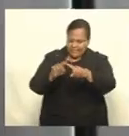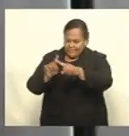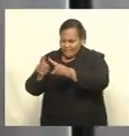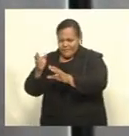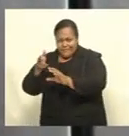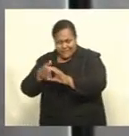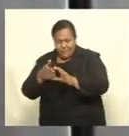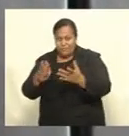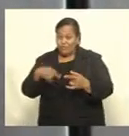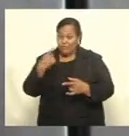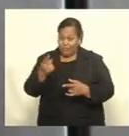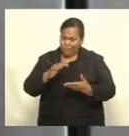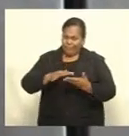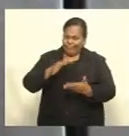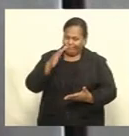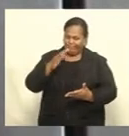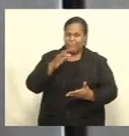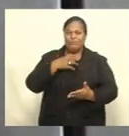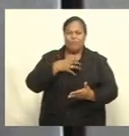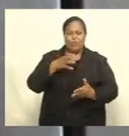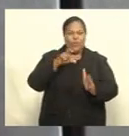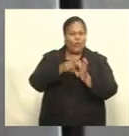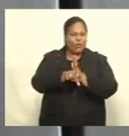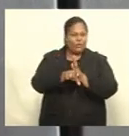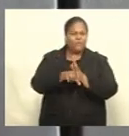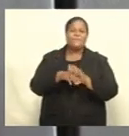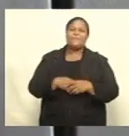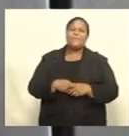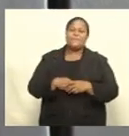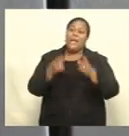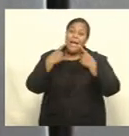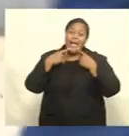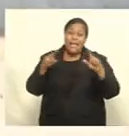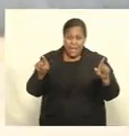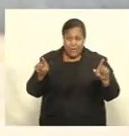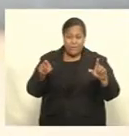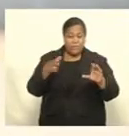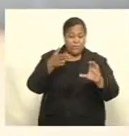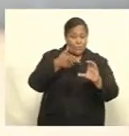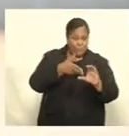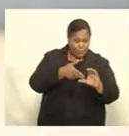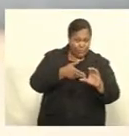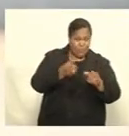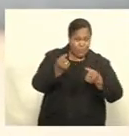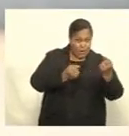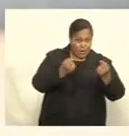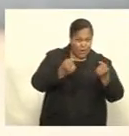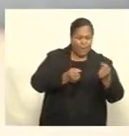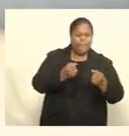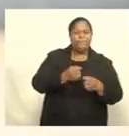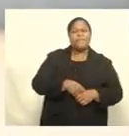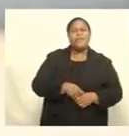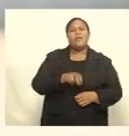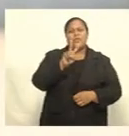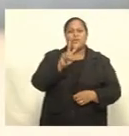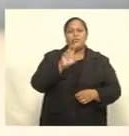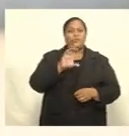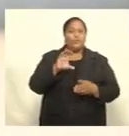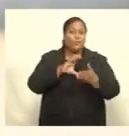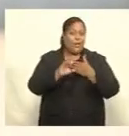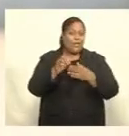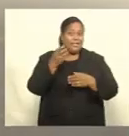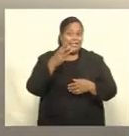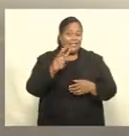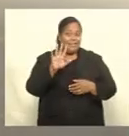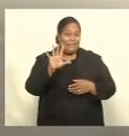Fijian Competition and Consumer Commission has announced that motor spirit increases by 11 cents to $2.35 a litre,